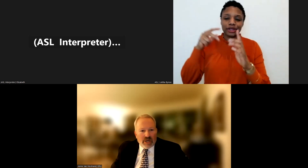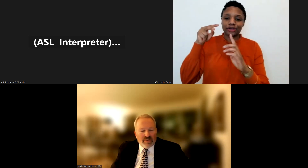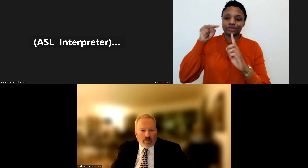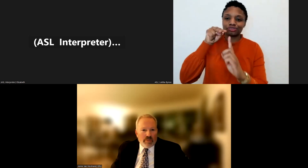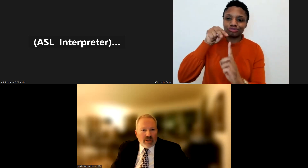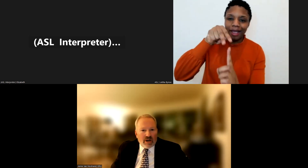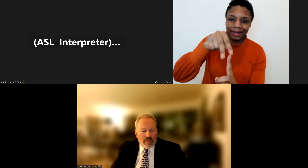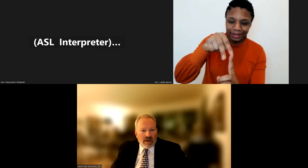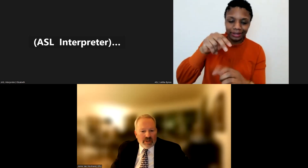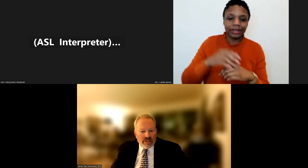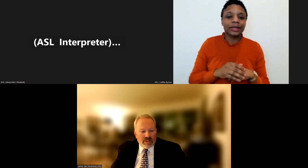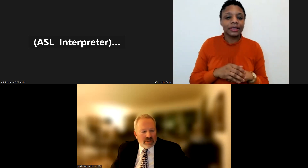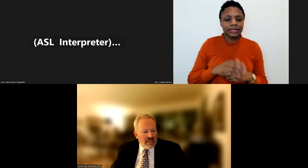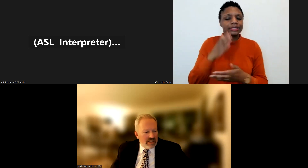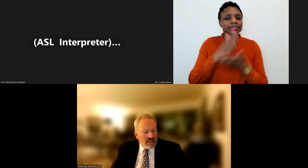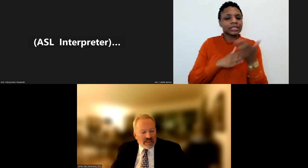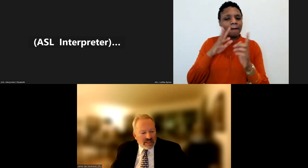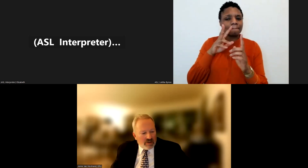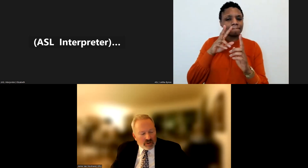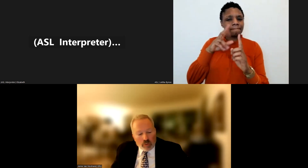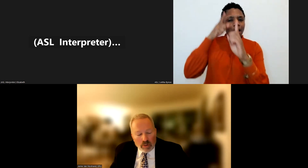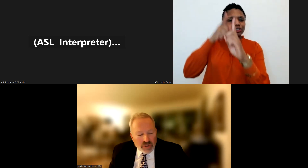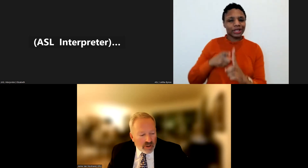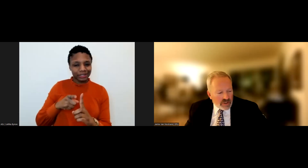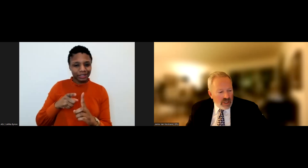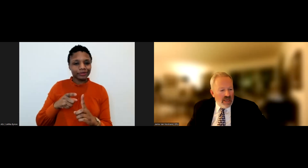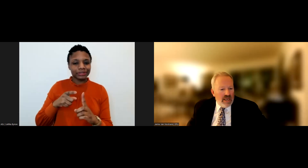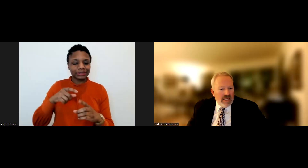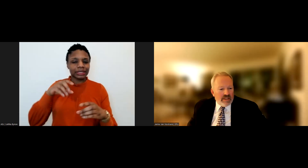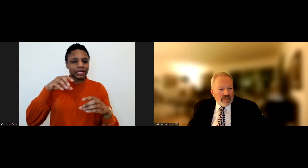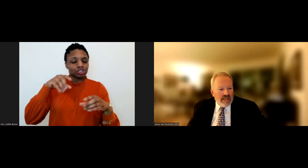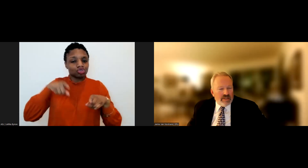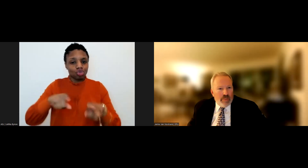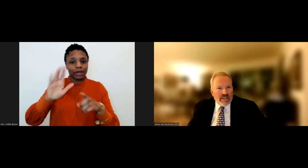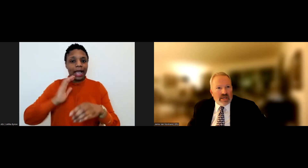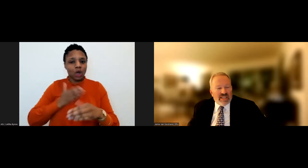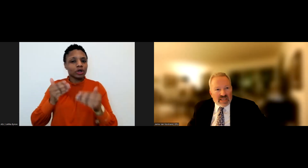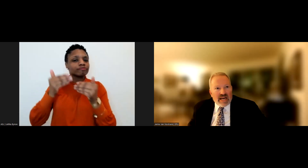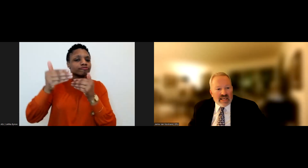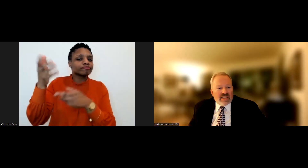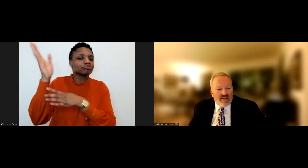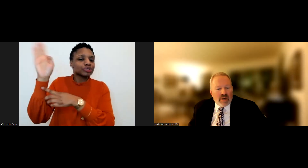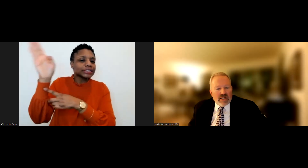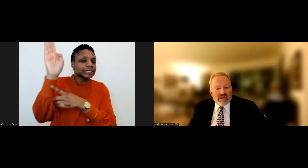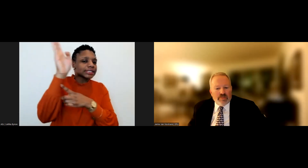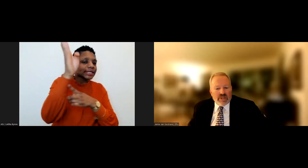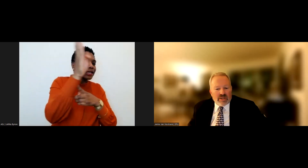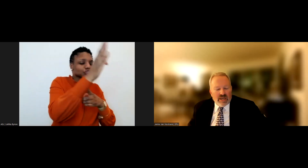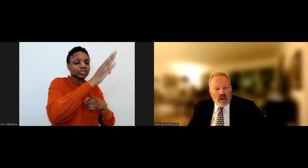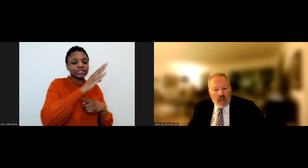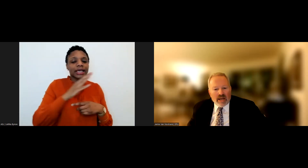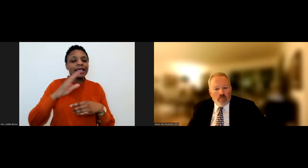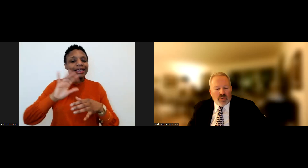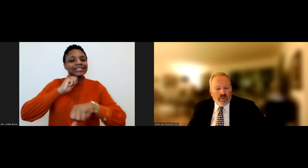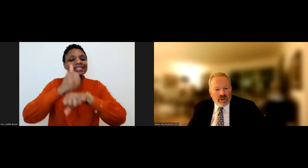broader objectives that we're going to be talking about in these listening or these road shows is basically designing incentive mechanisms that